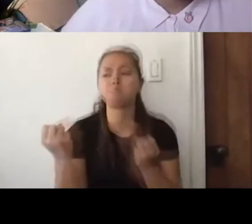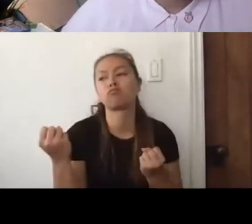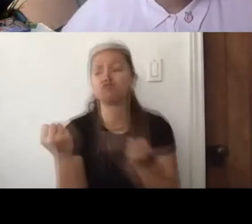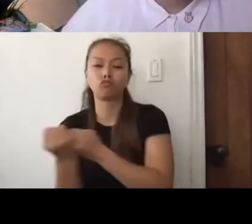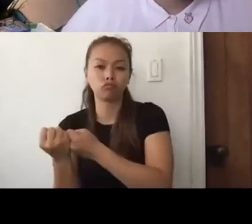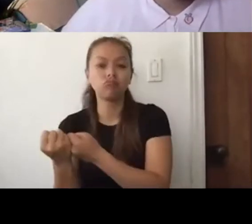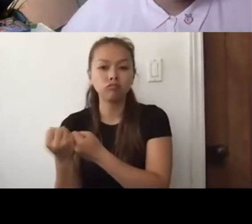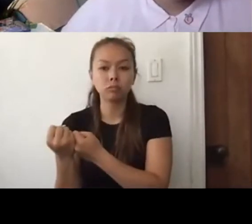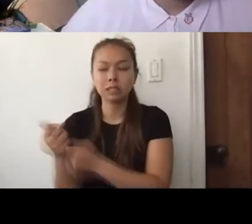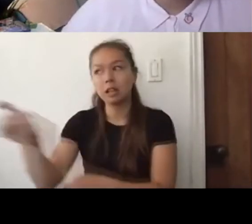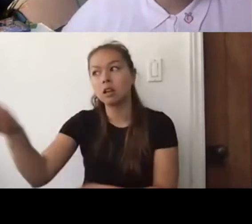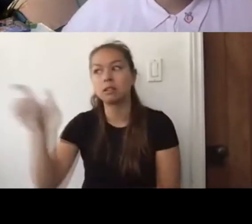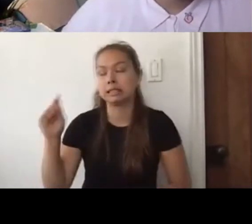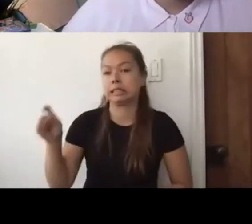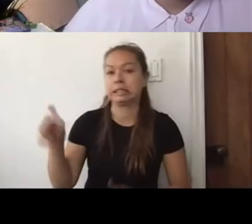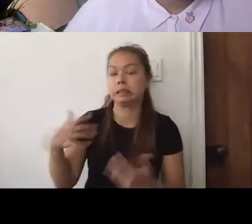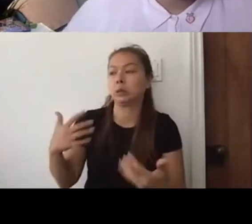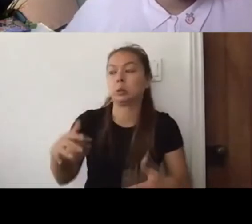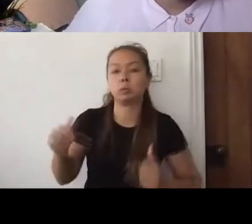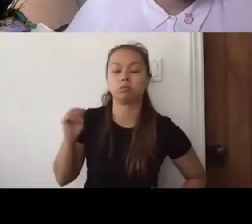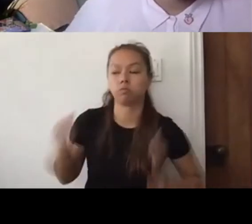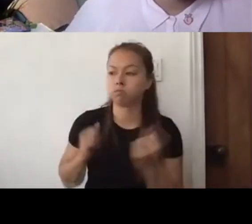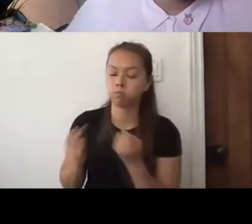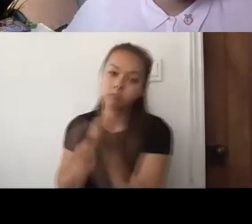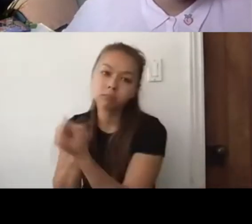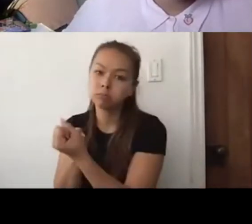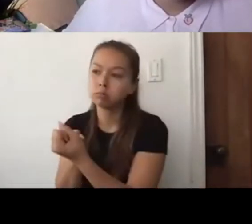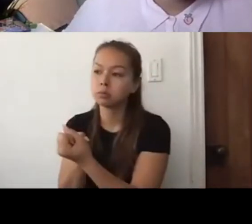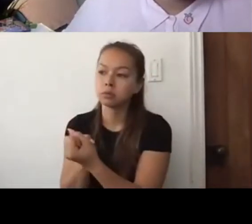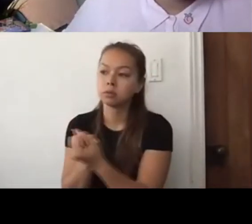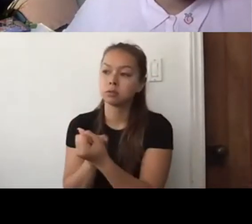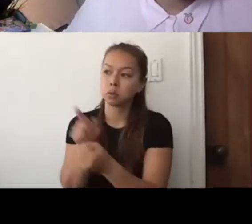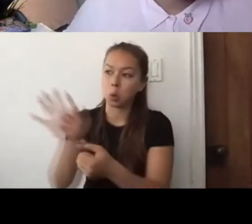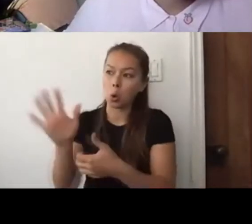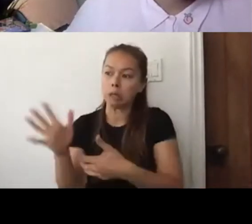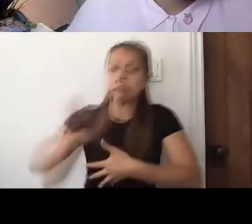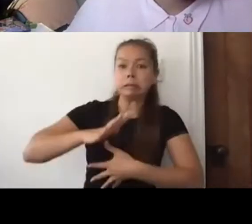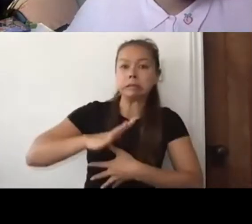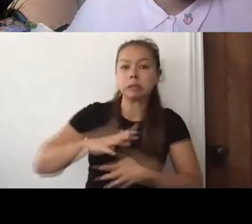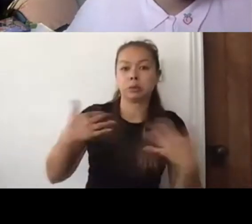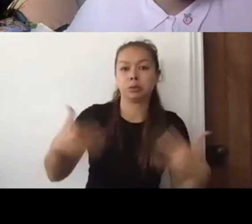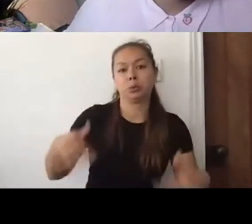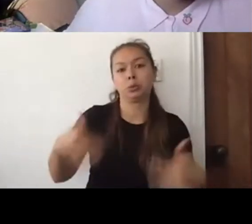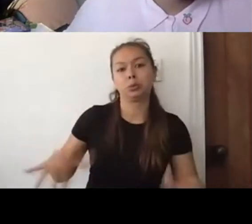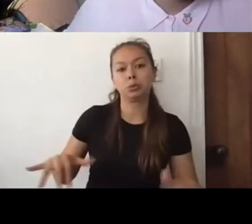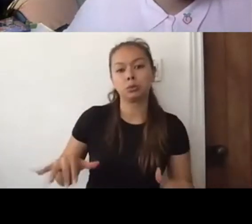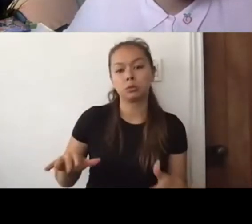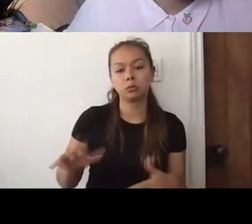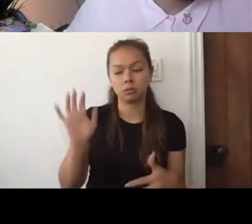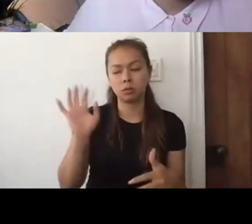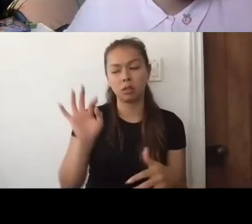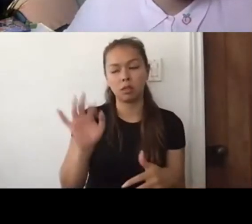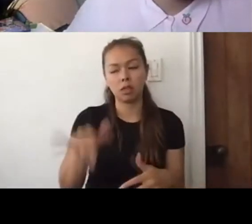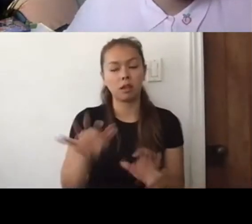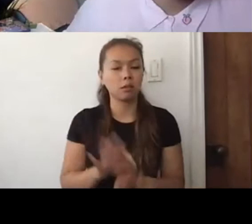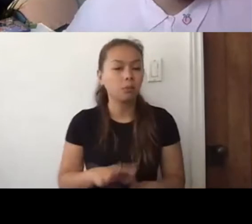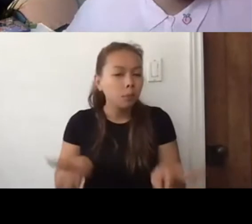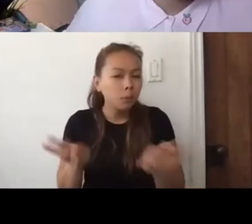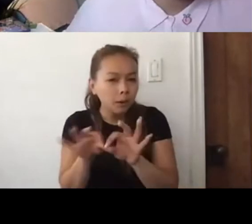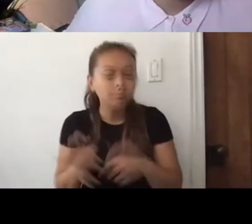for them and their needs and putting that first. So I want to turn one final question before we go to the